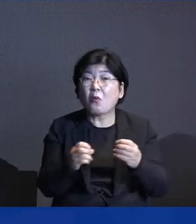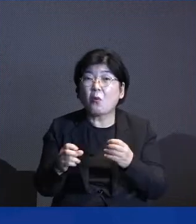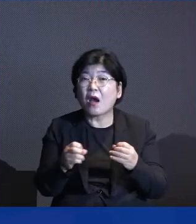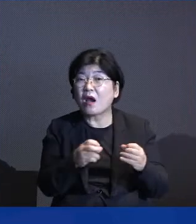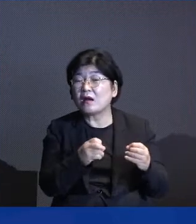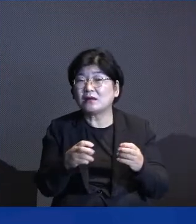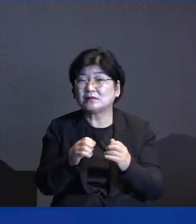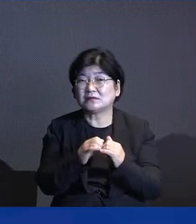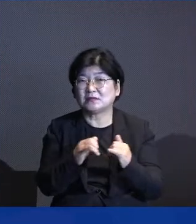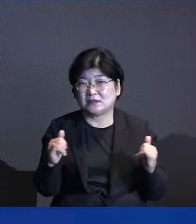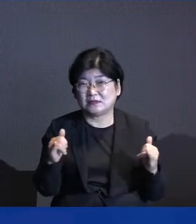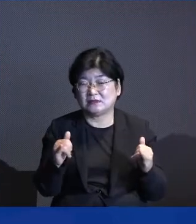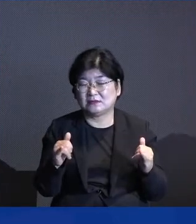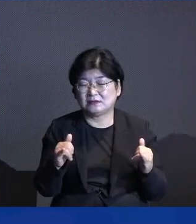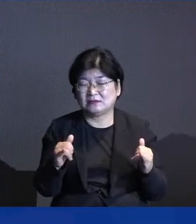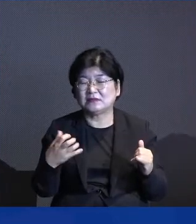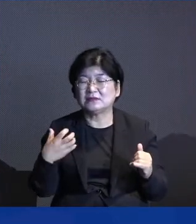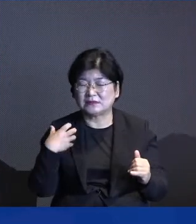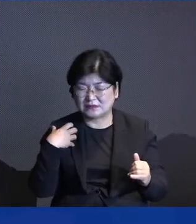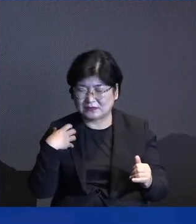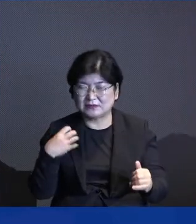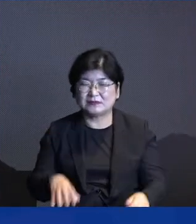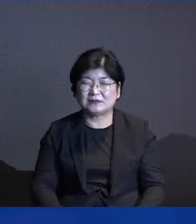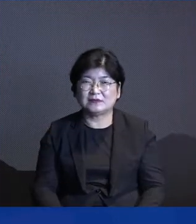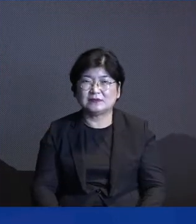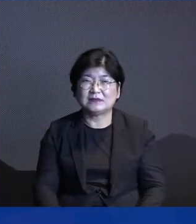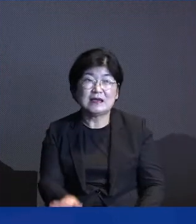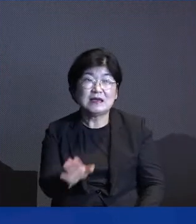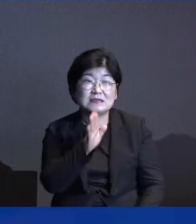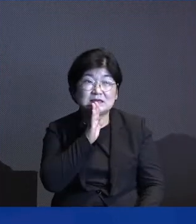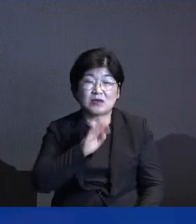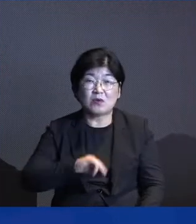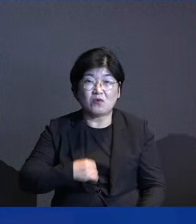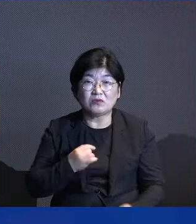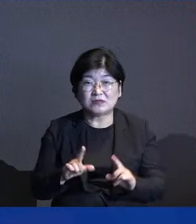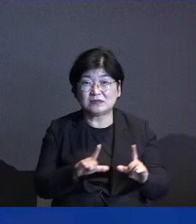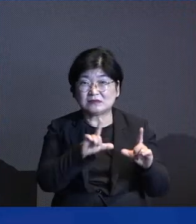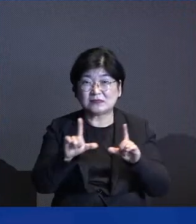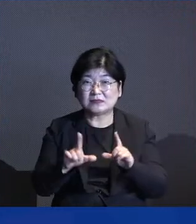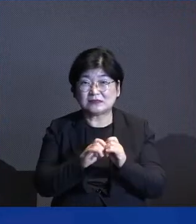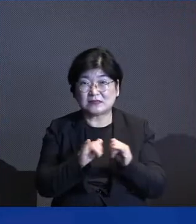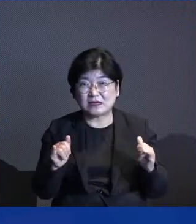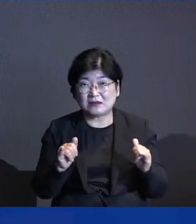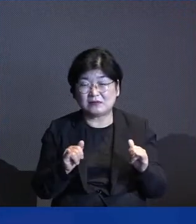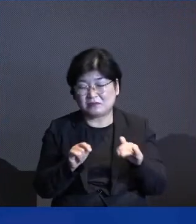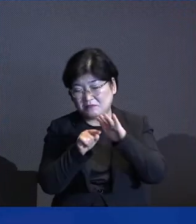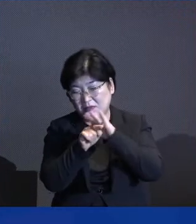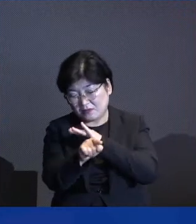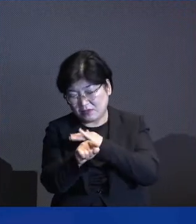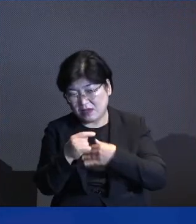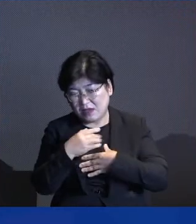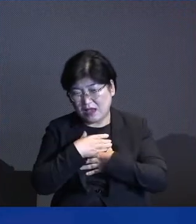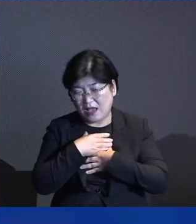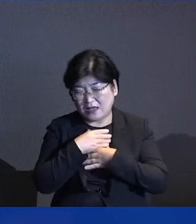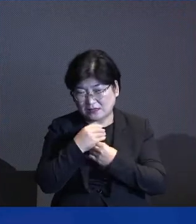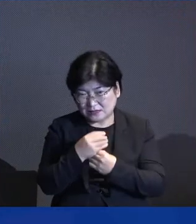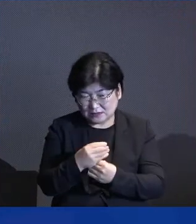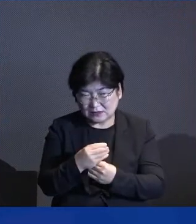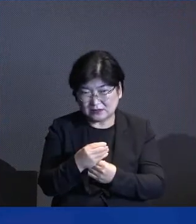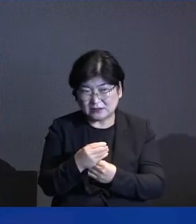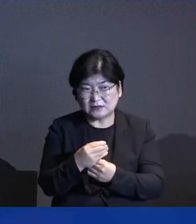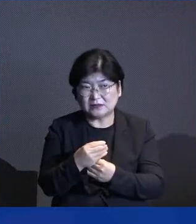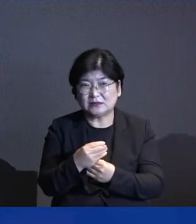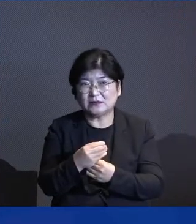friendly visit to ensure safety and well-being of older adults living alone. And there's a